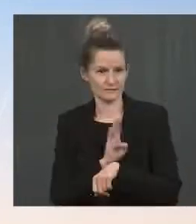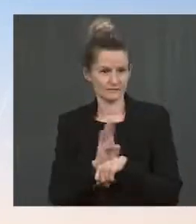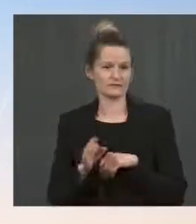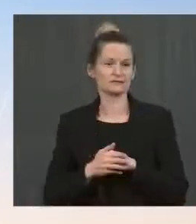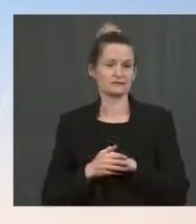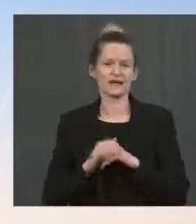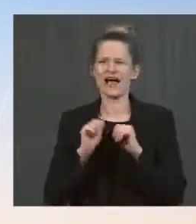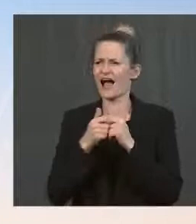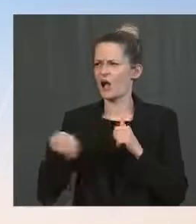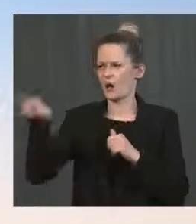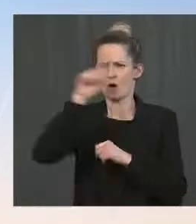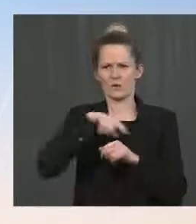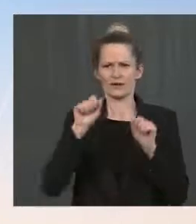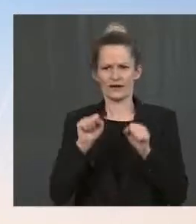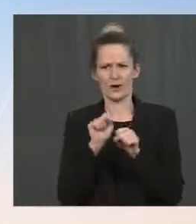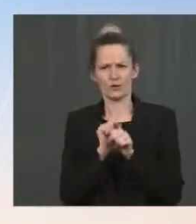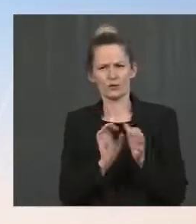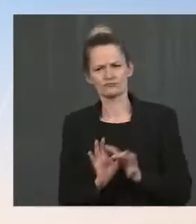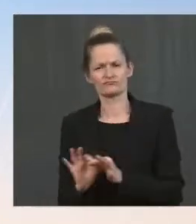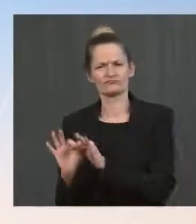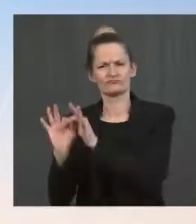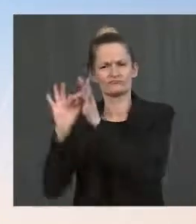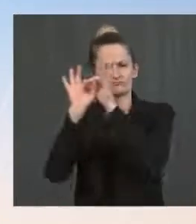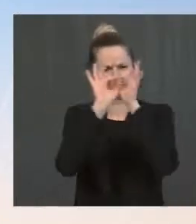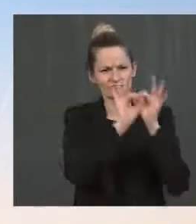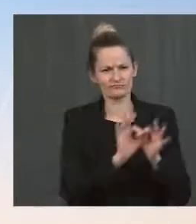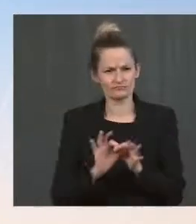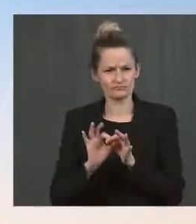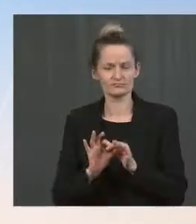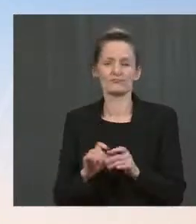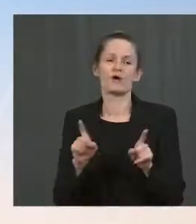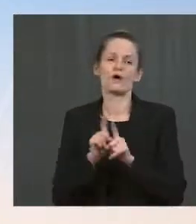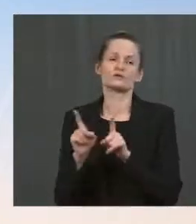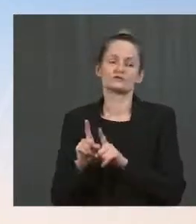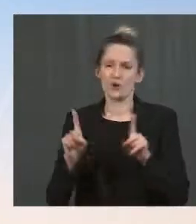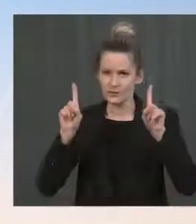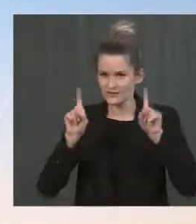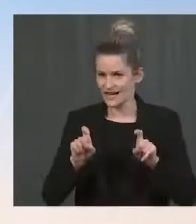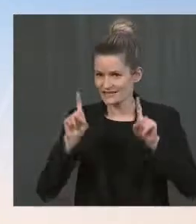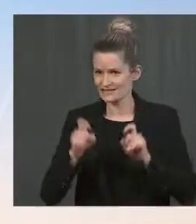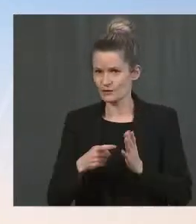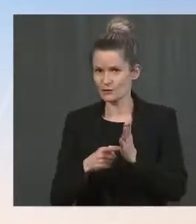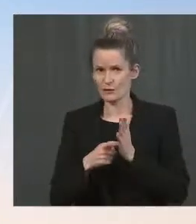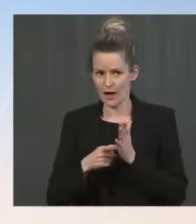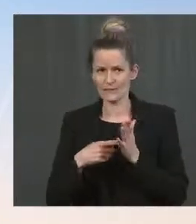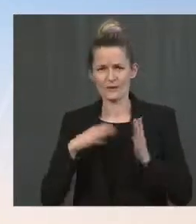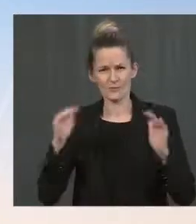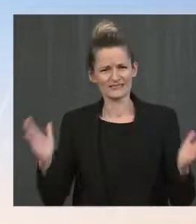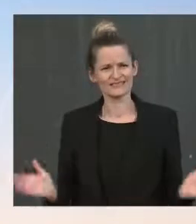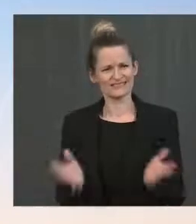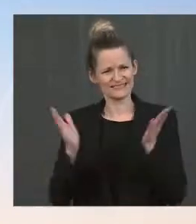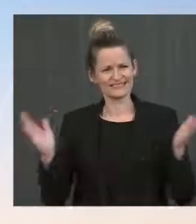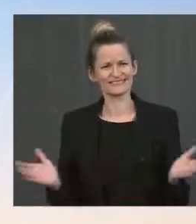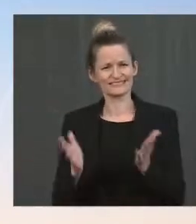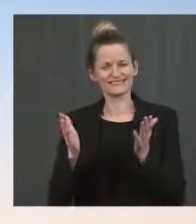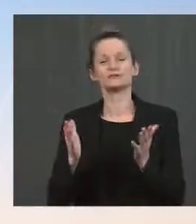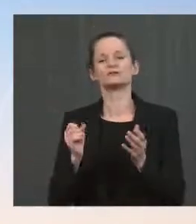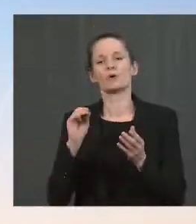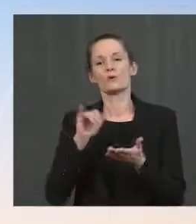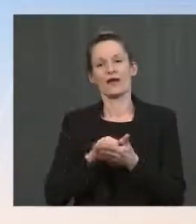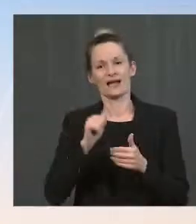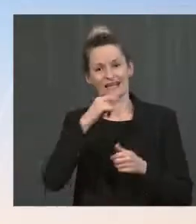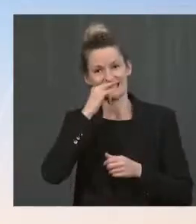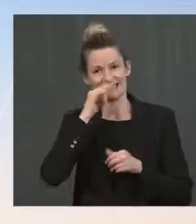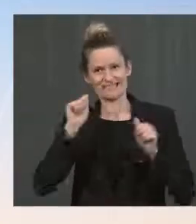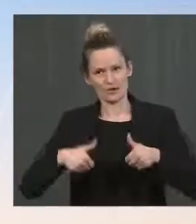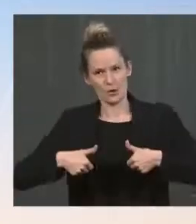requiring more vaccinations, boosting important testing measures, and more, making it safer for kids to go to school, all at a time when the American